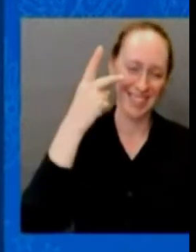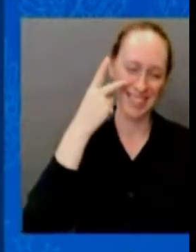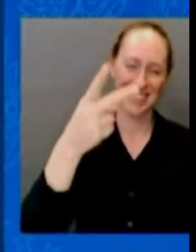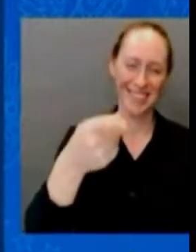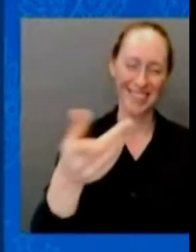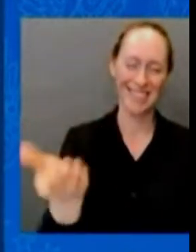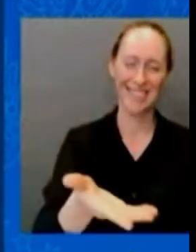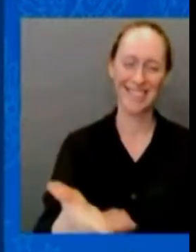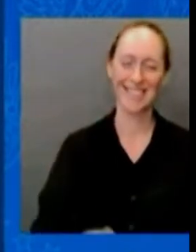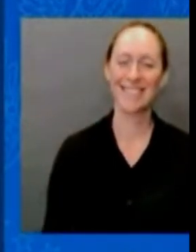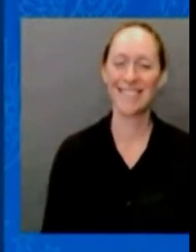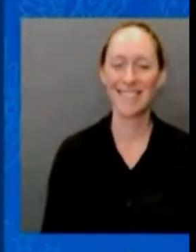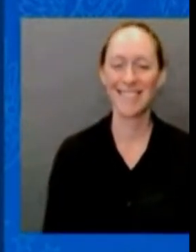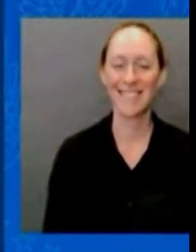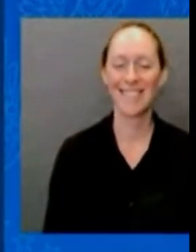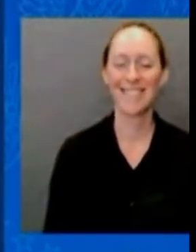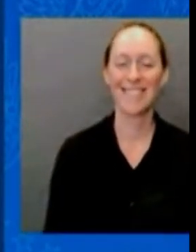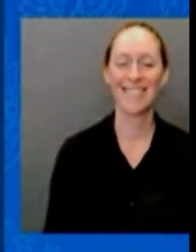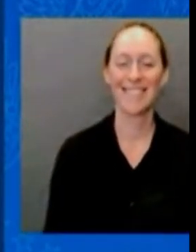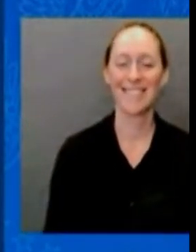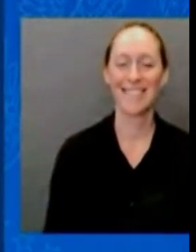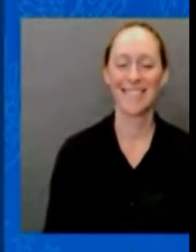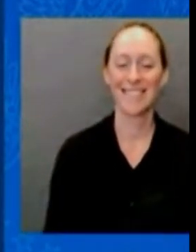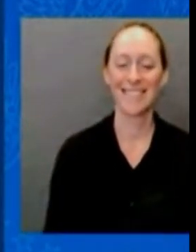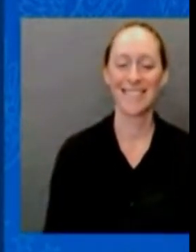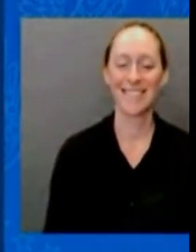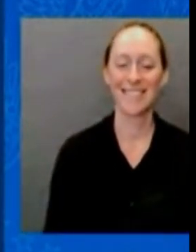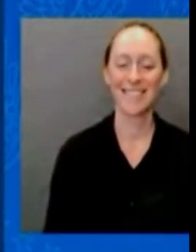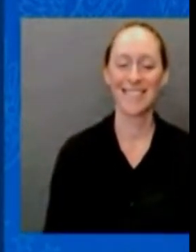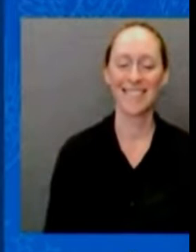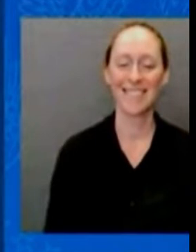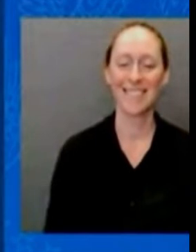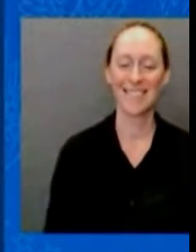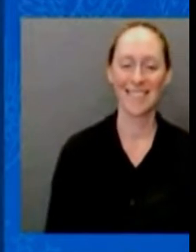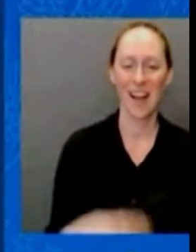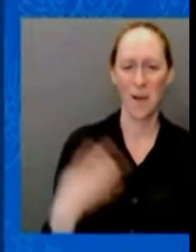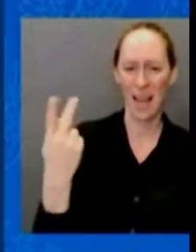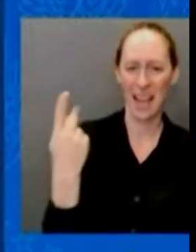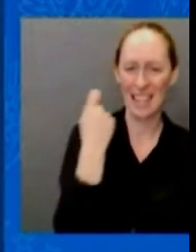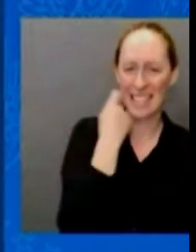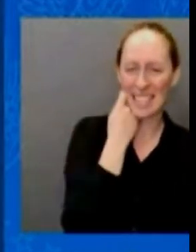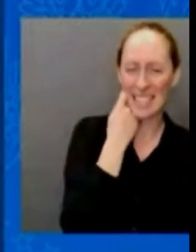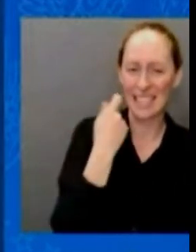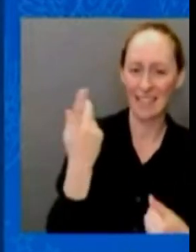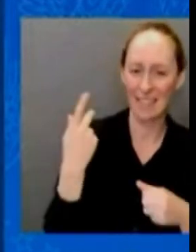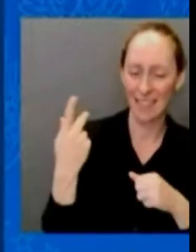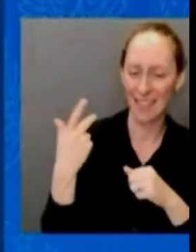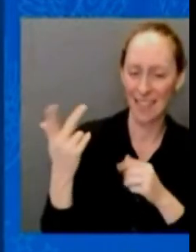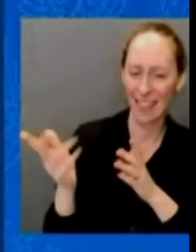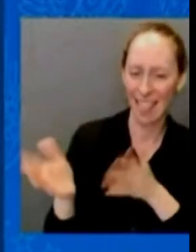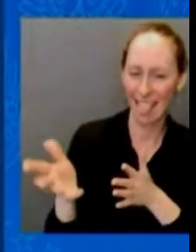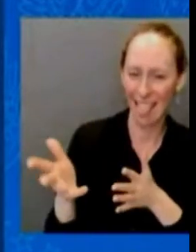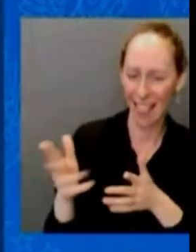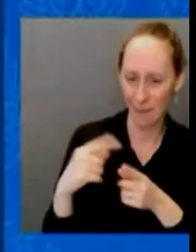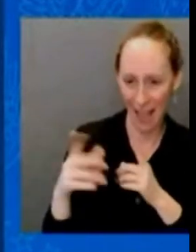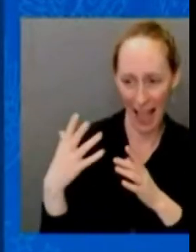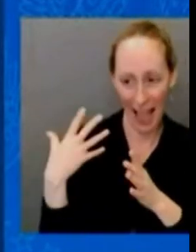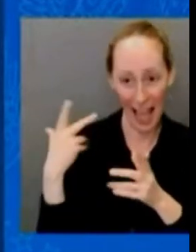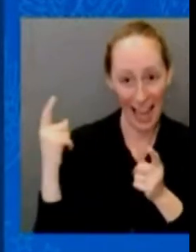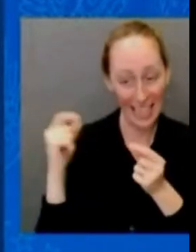Adam and I talk together a lot. We can't share any secrets with the rest of you, but, you know, we can talk. He's the only guy I can talk to. I'm only